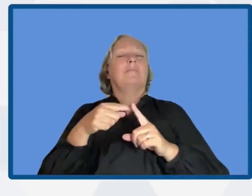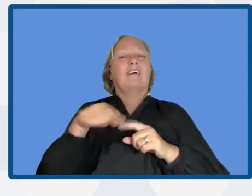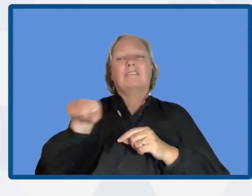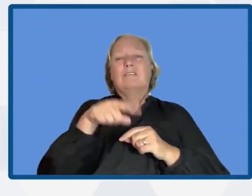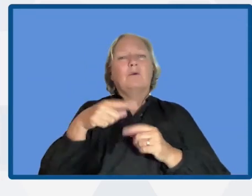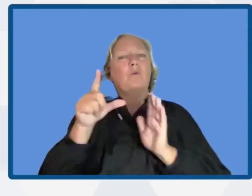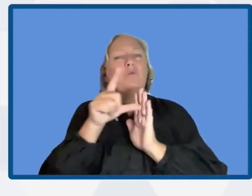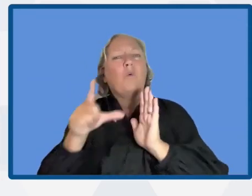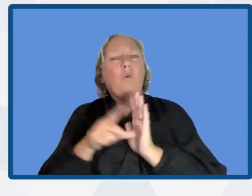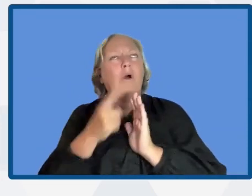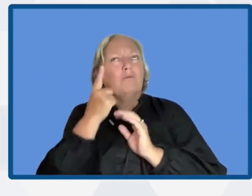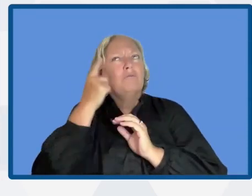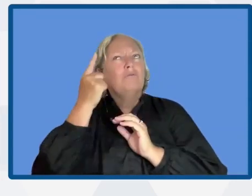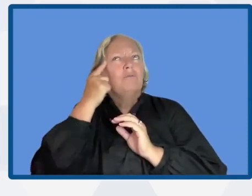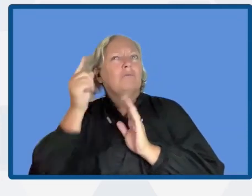make decisions to